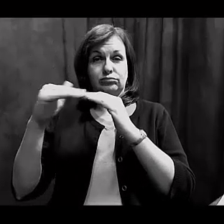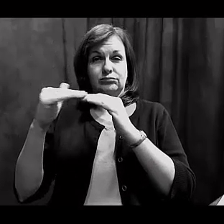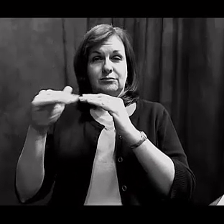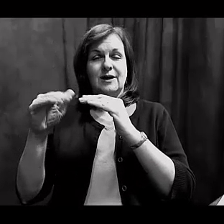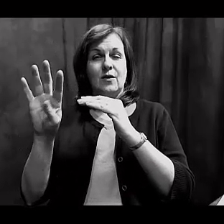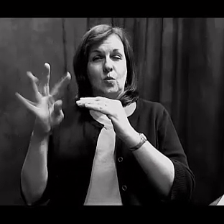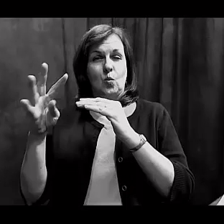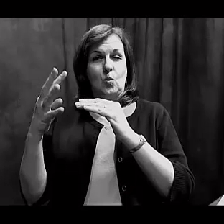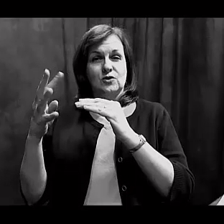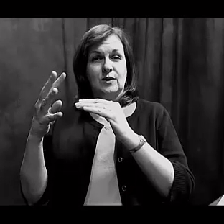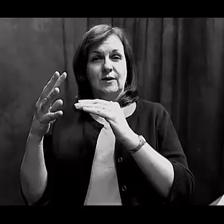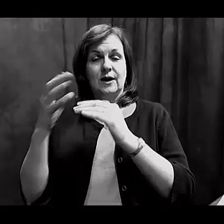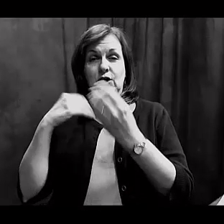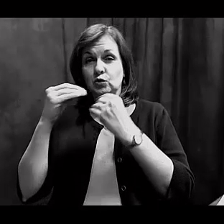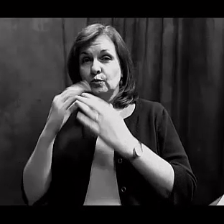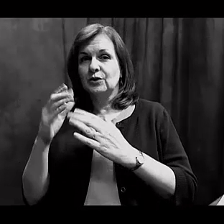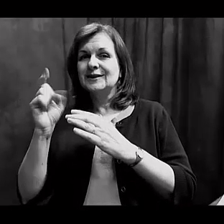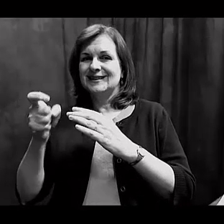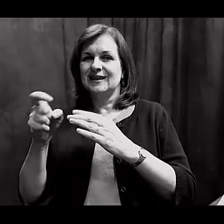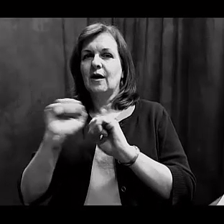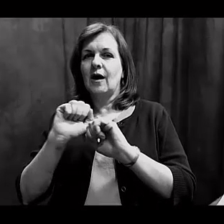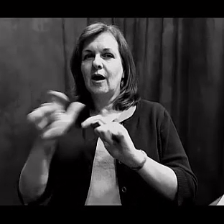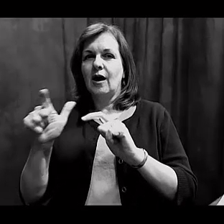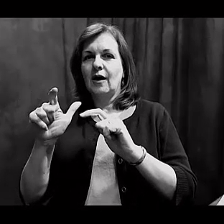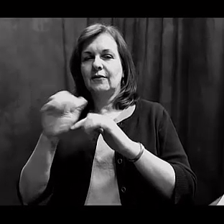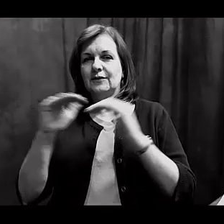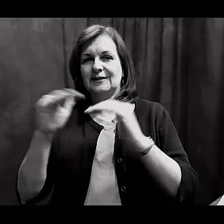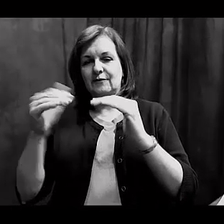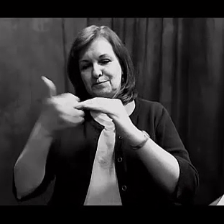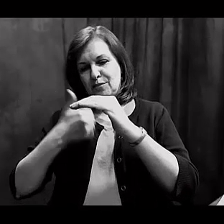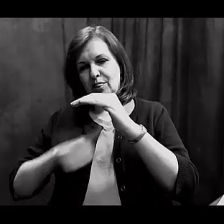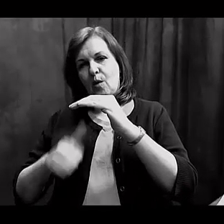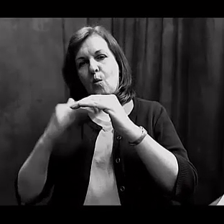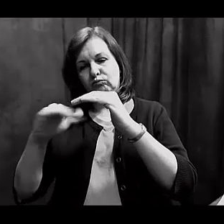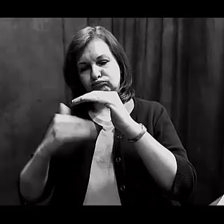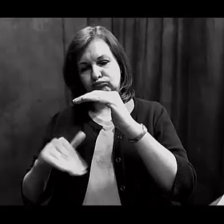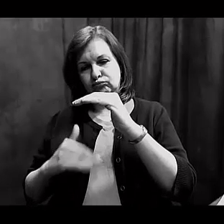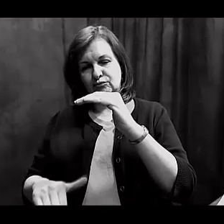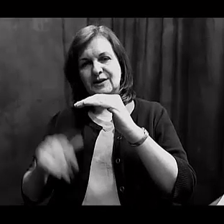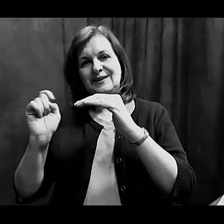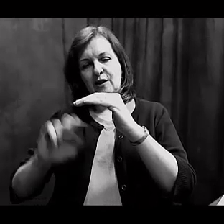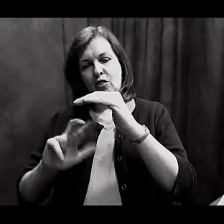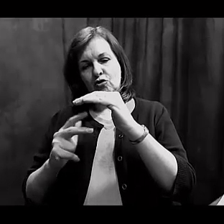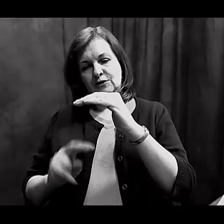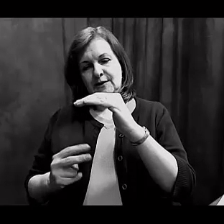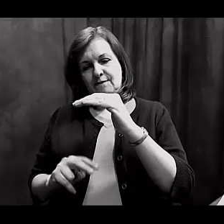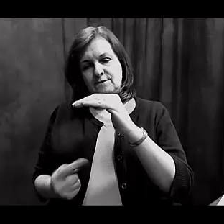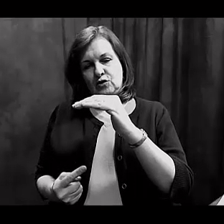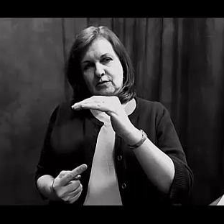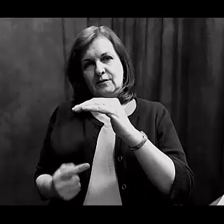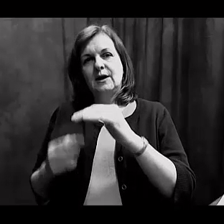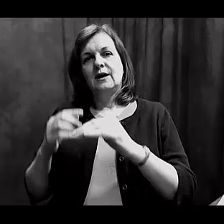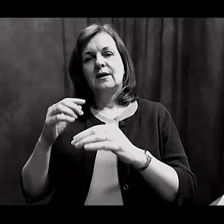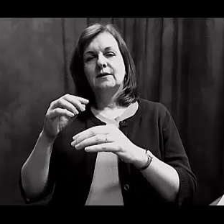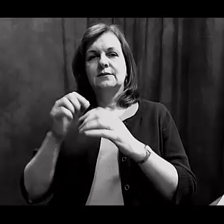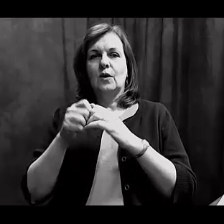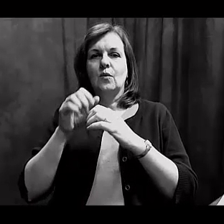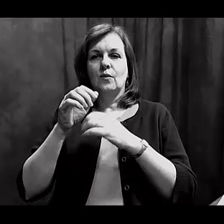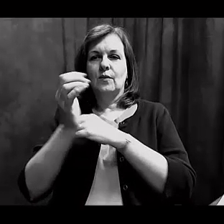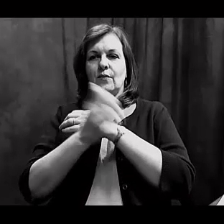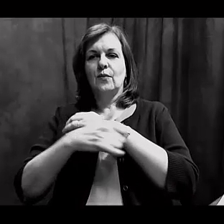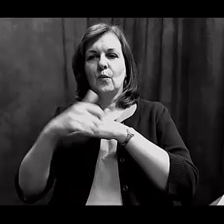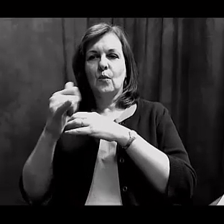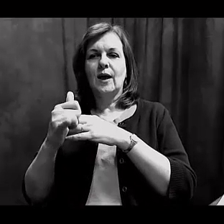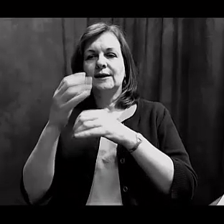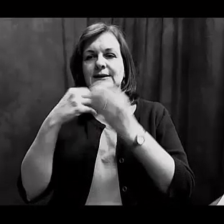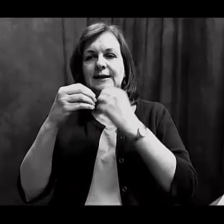be a quaternary consumer, it means you have to have all of these levels below you. You have to have, in this case, our